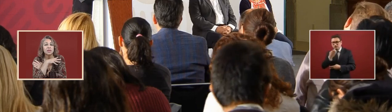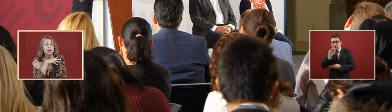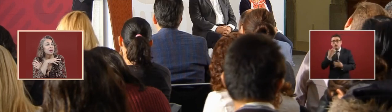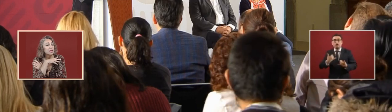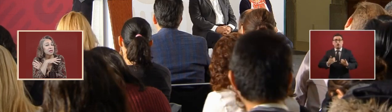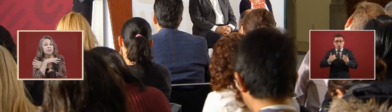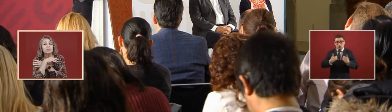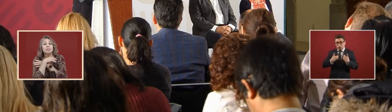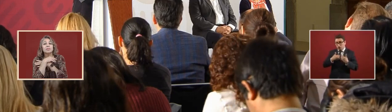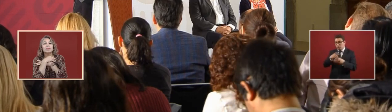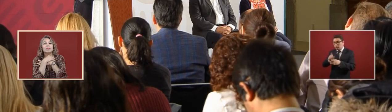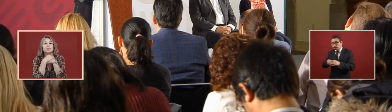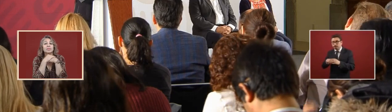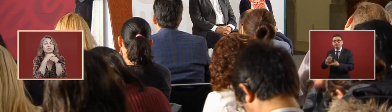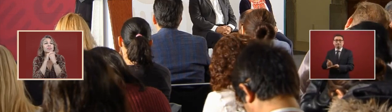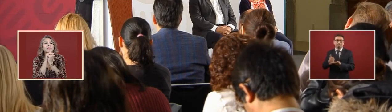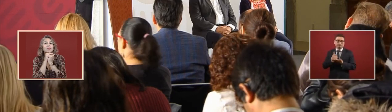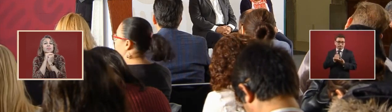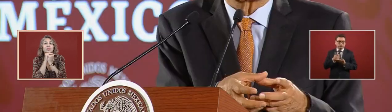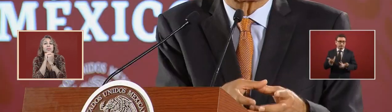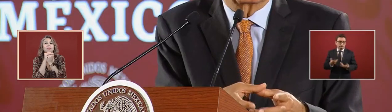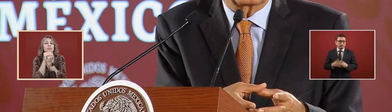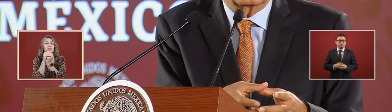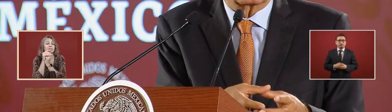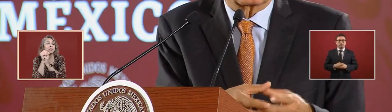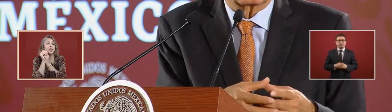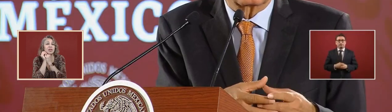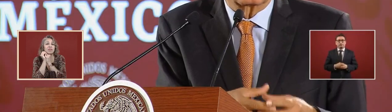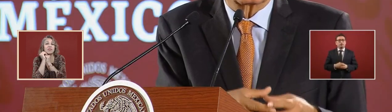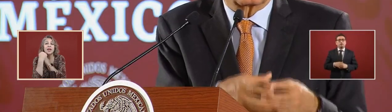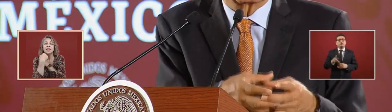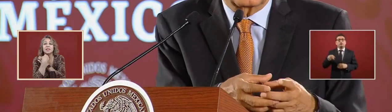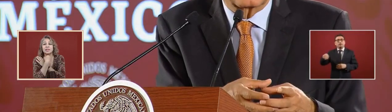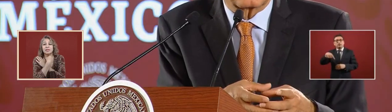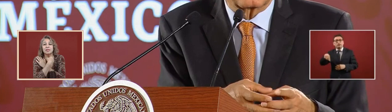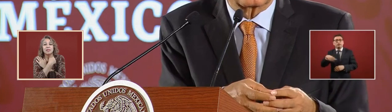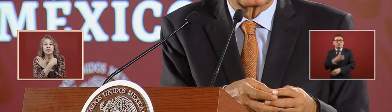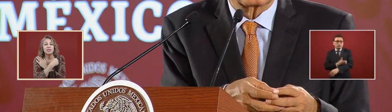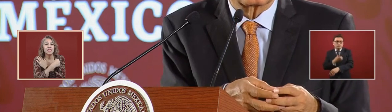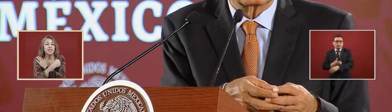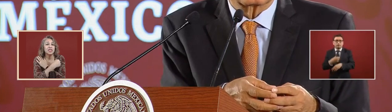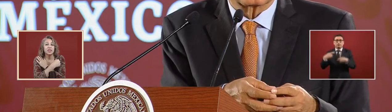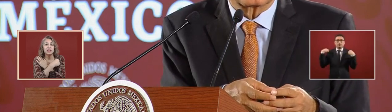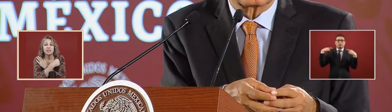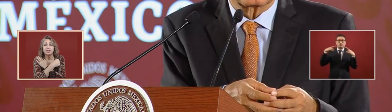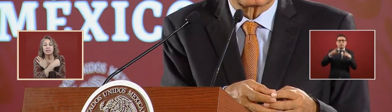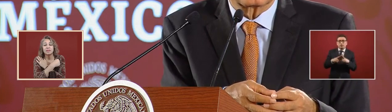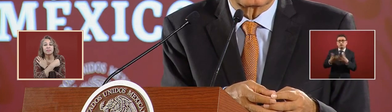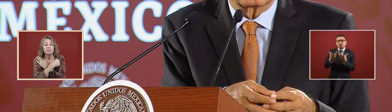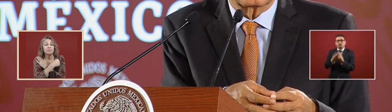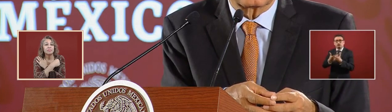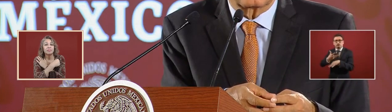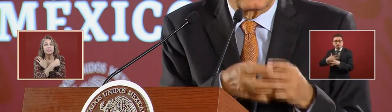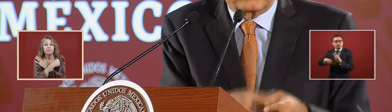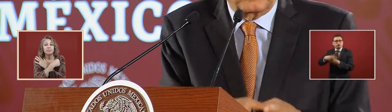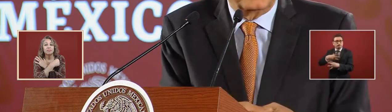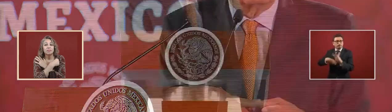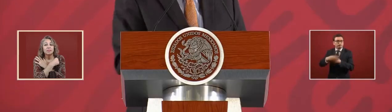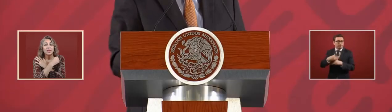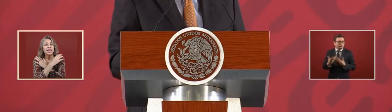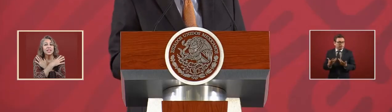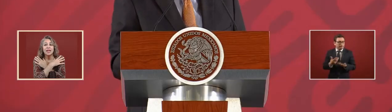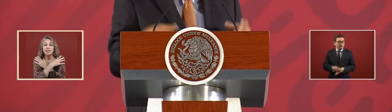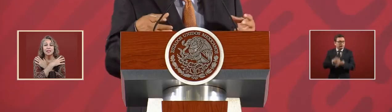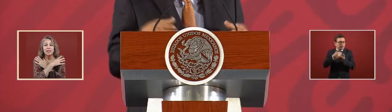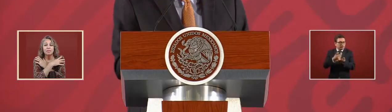helps. Sus compañeros, their friends, sus maestros, their teachers. No es lo